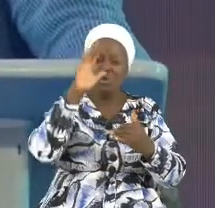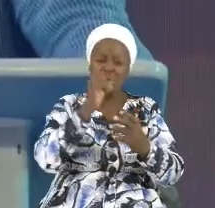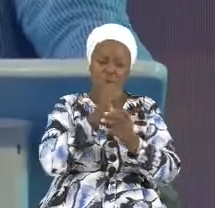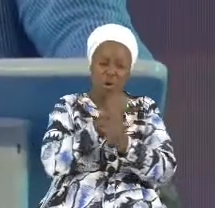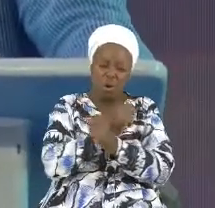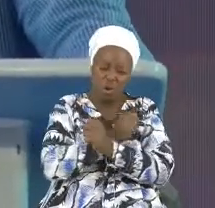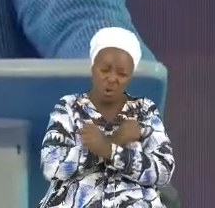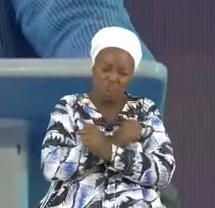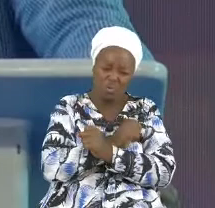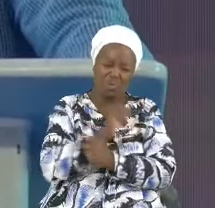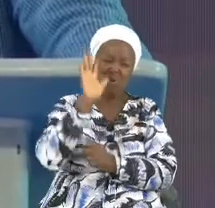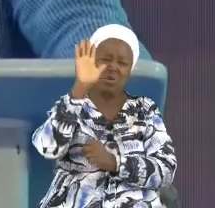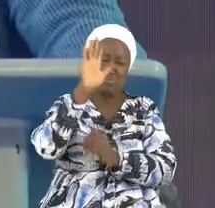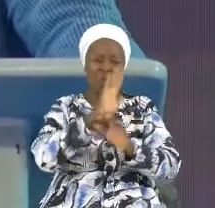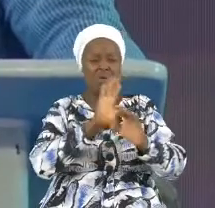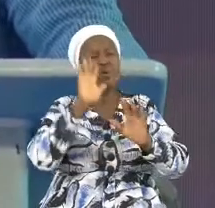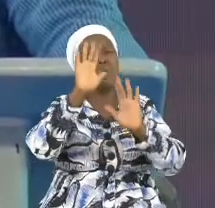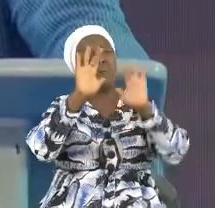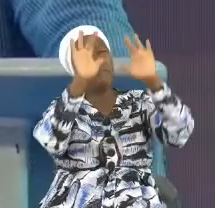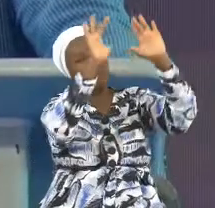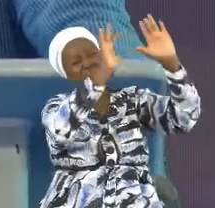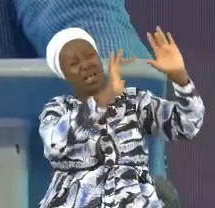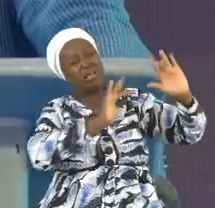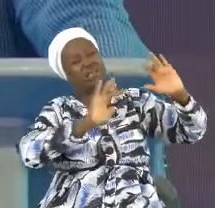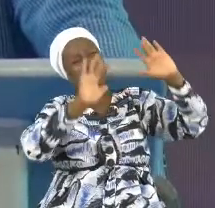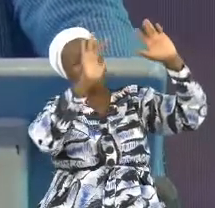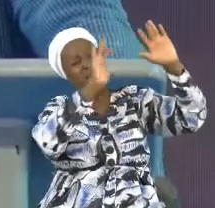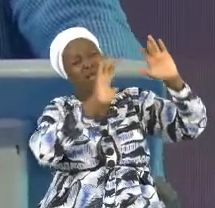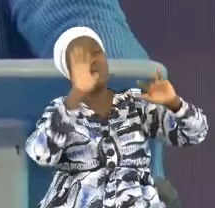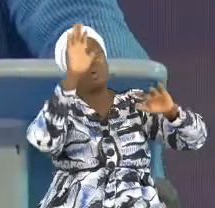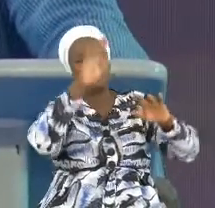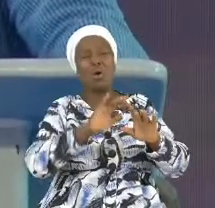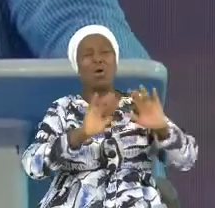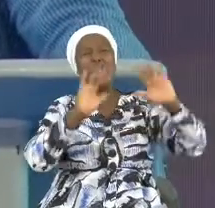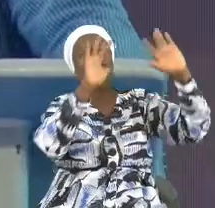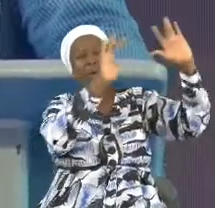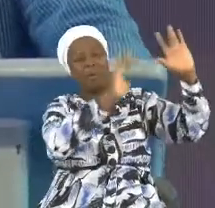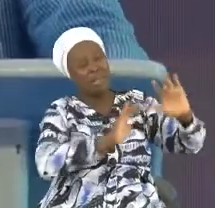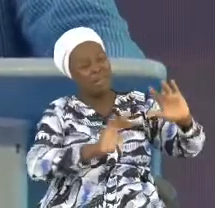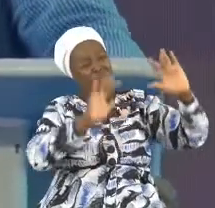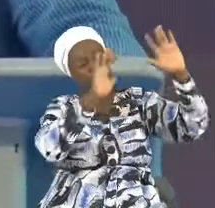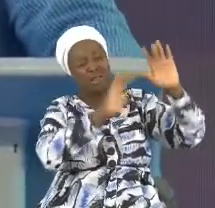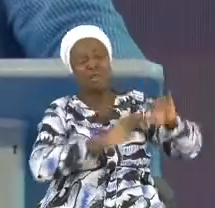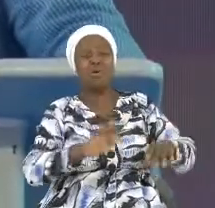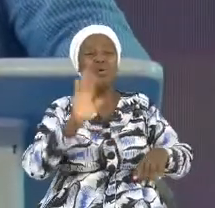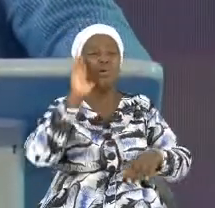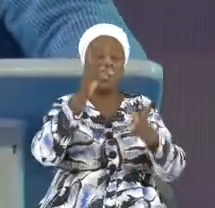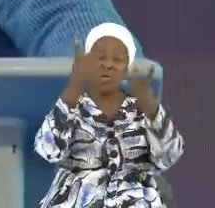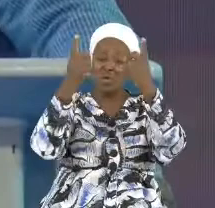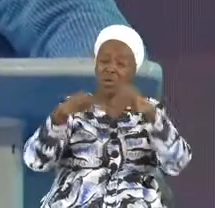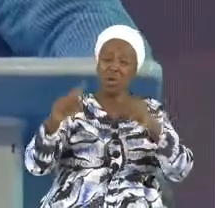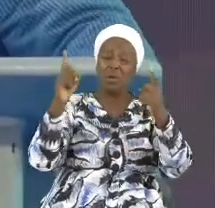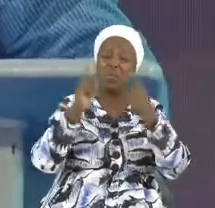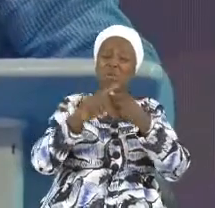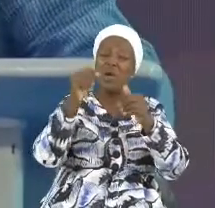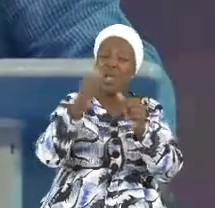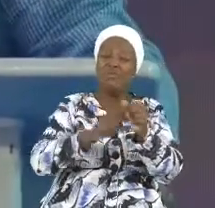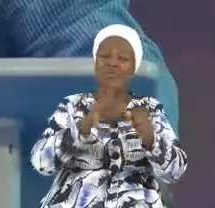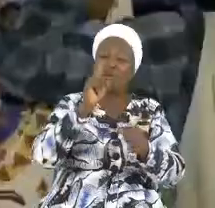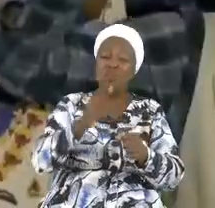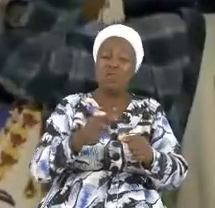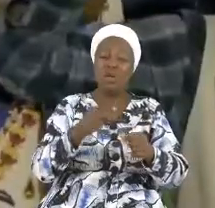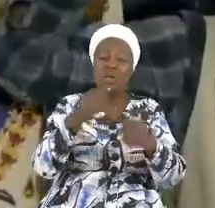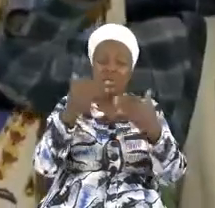mercy, your compassion will come to everyone tonight in